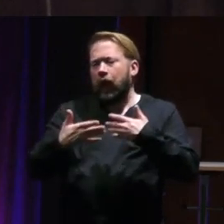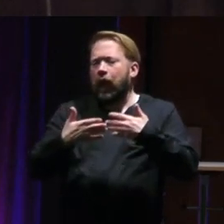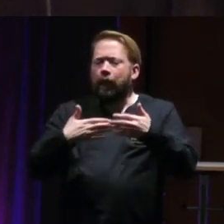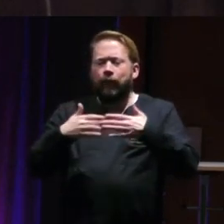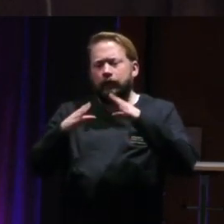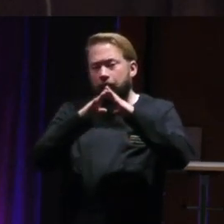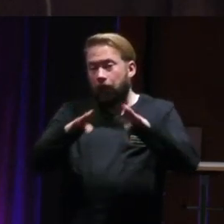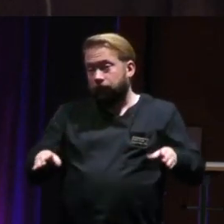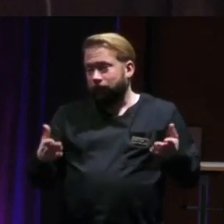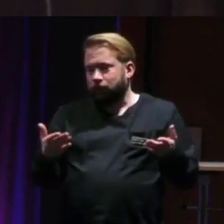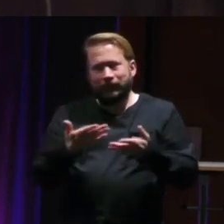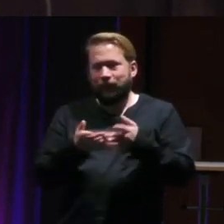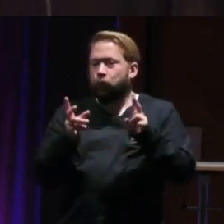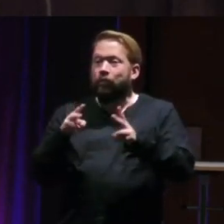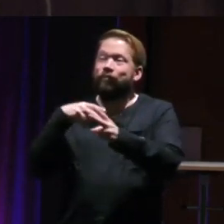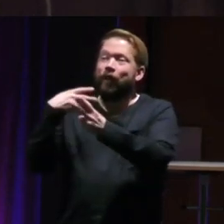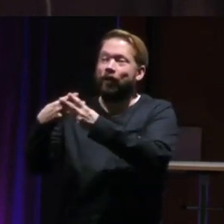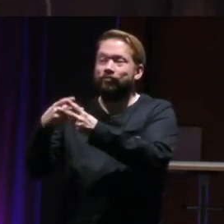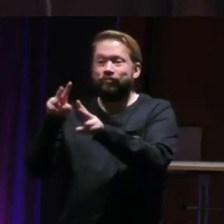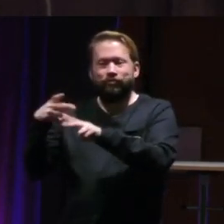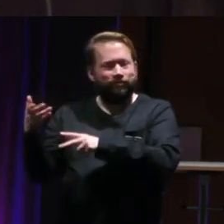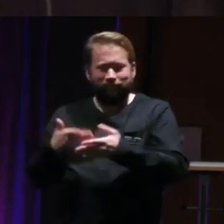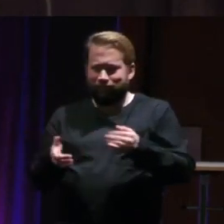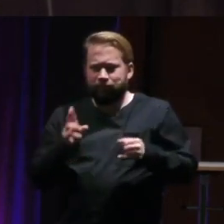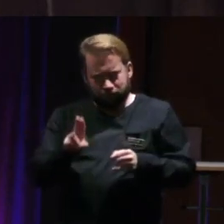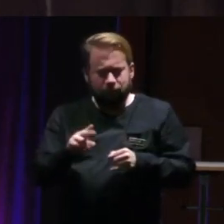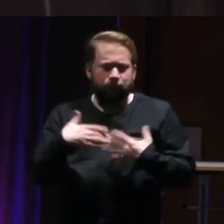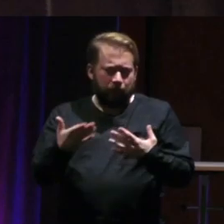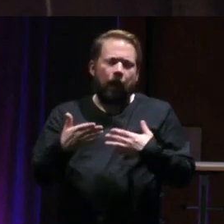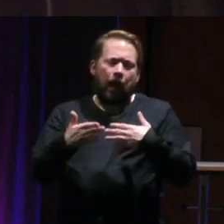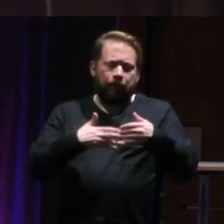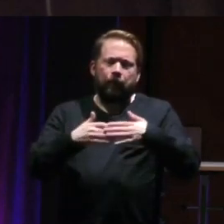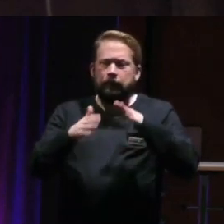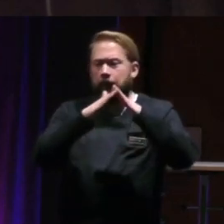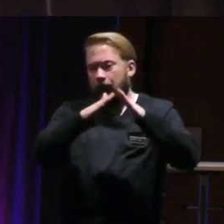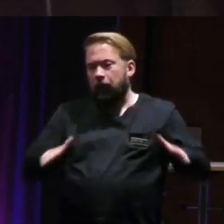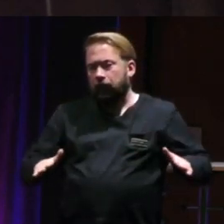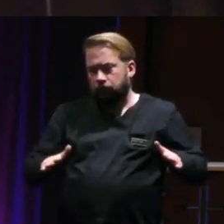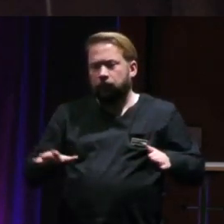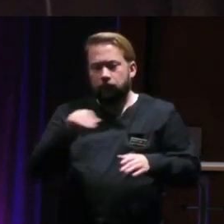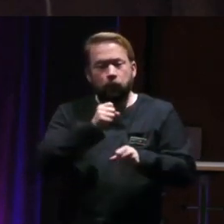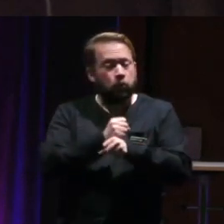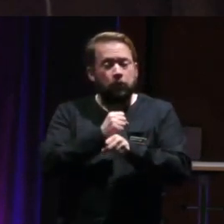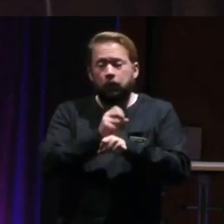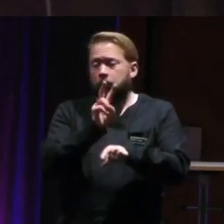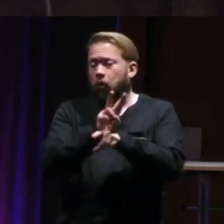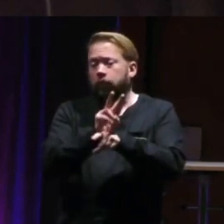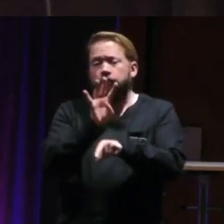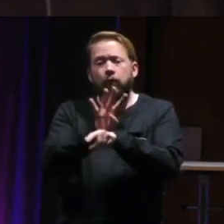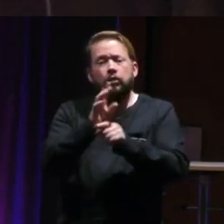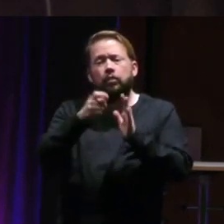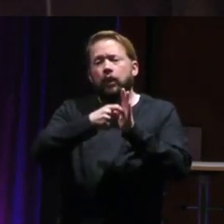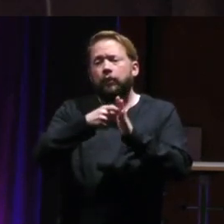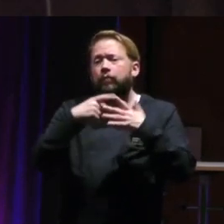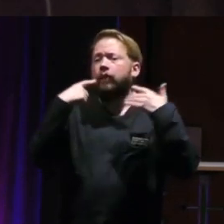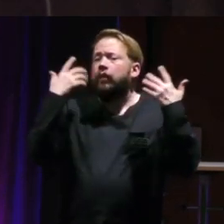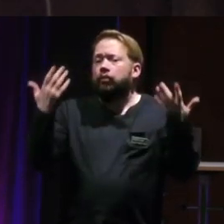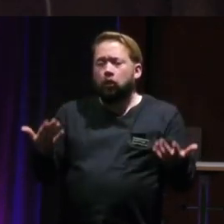like in Europe. It's labor camps. All prisoners should work 12, 14 hours per day, 6 days a